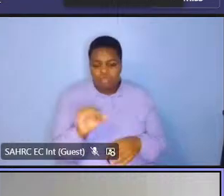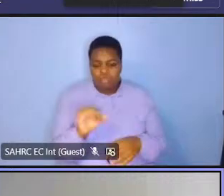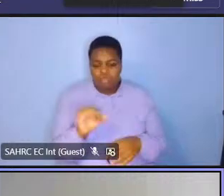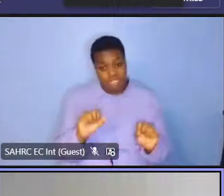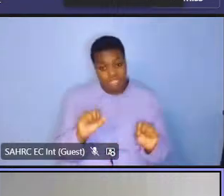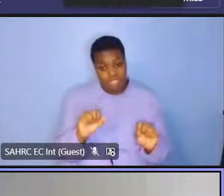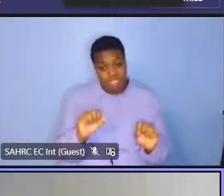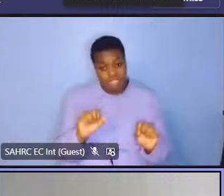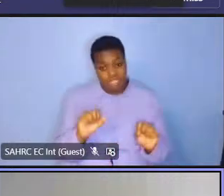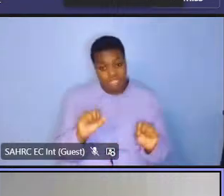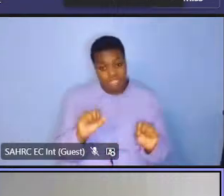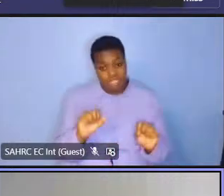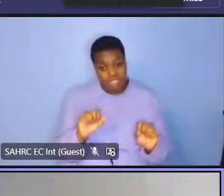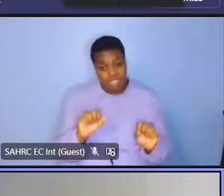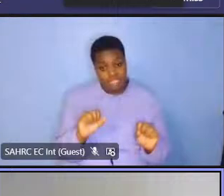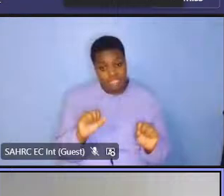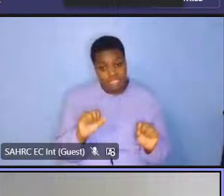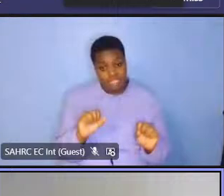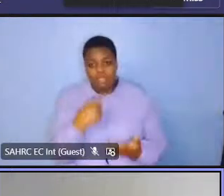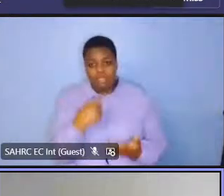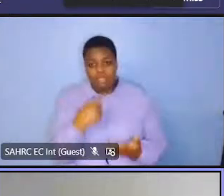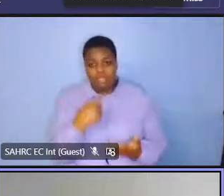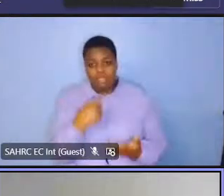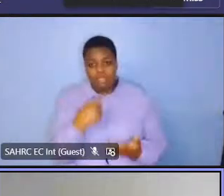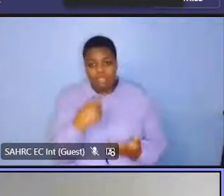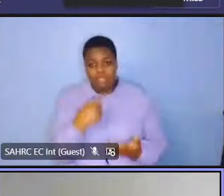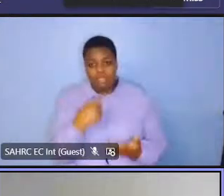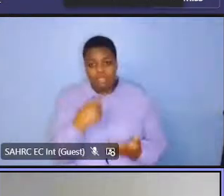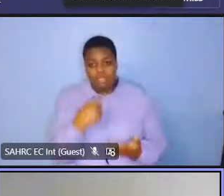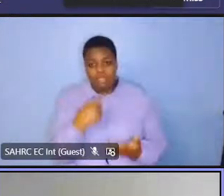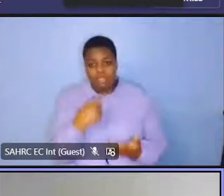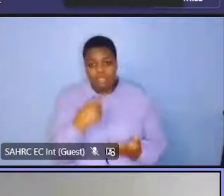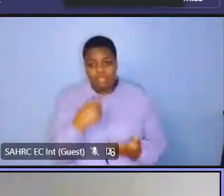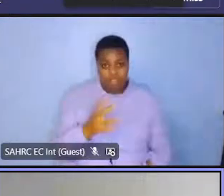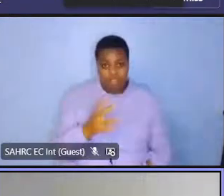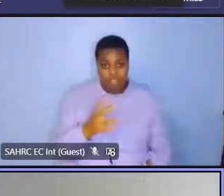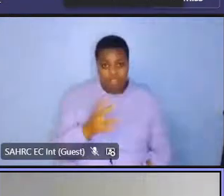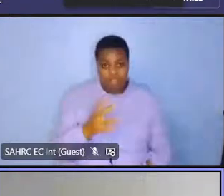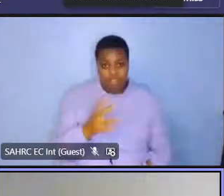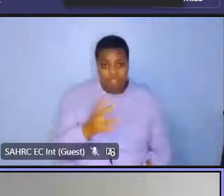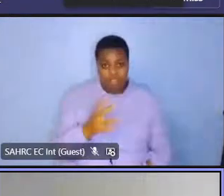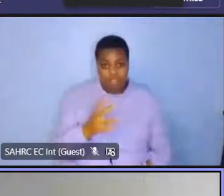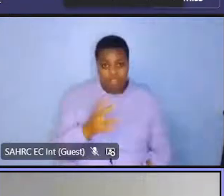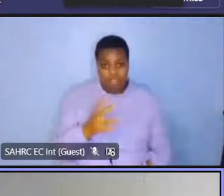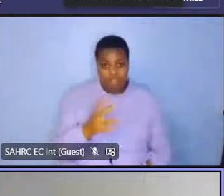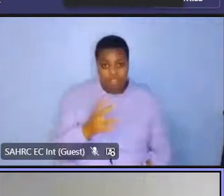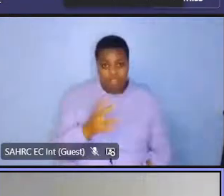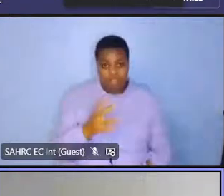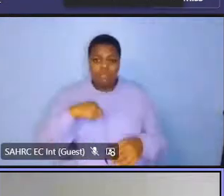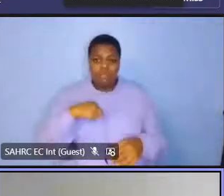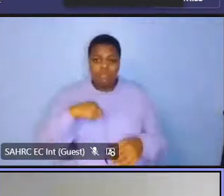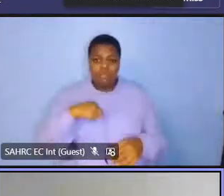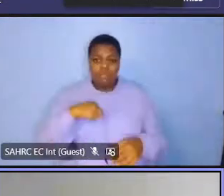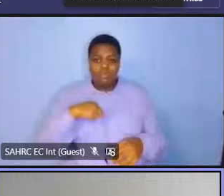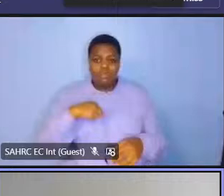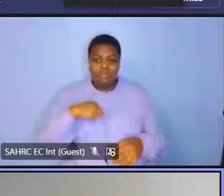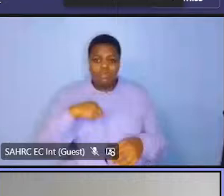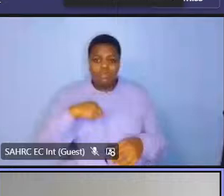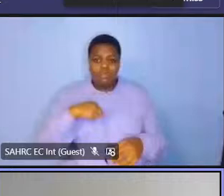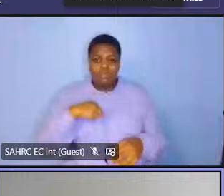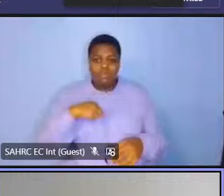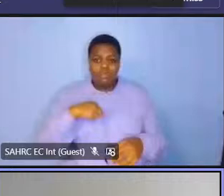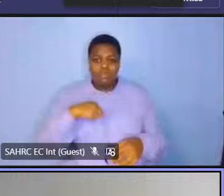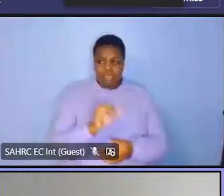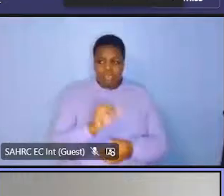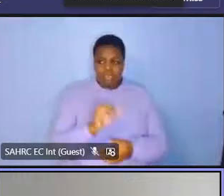able to say if it's not, then we need to limit the right of learners not